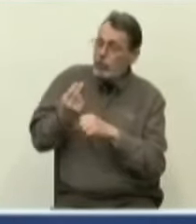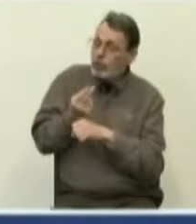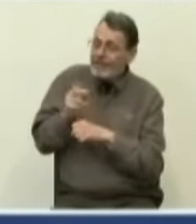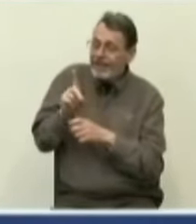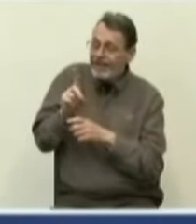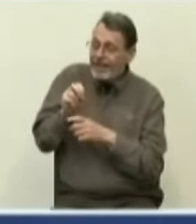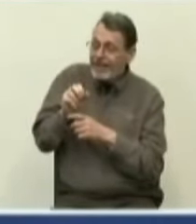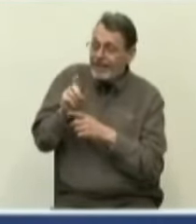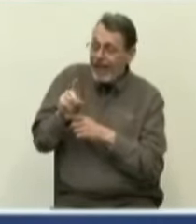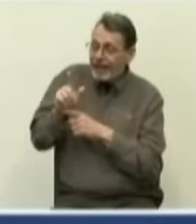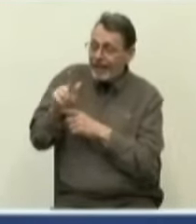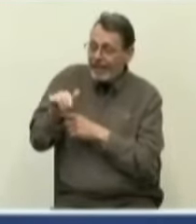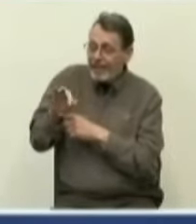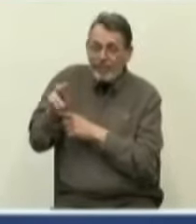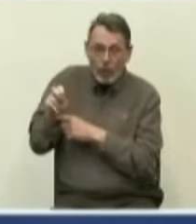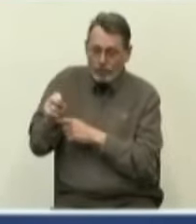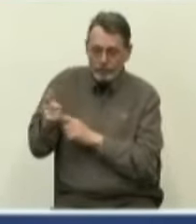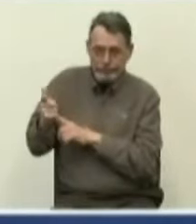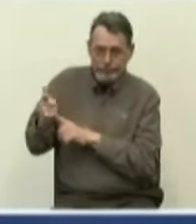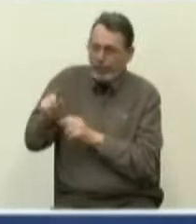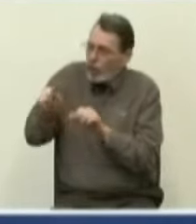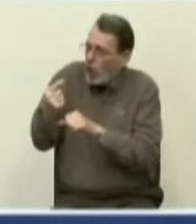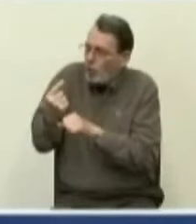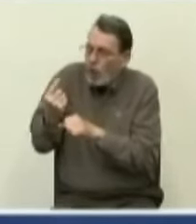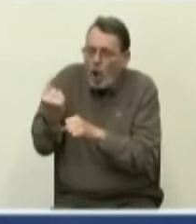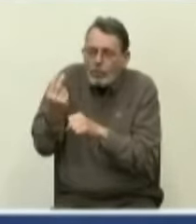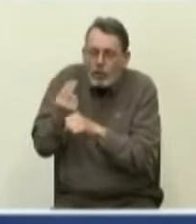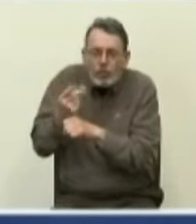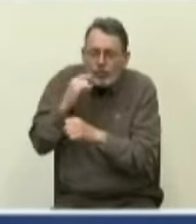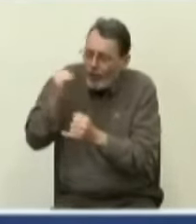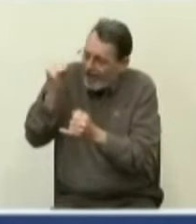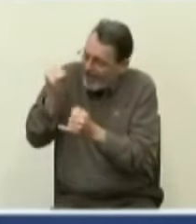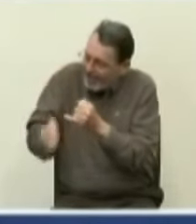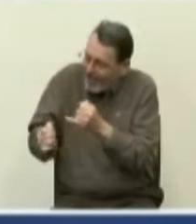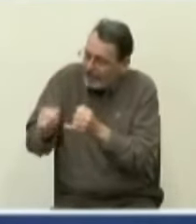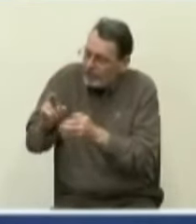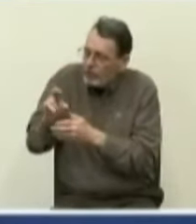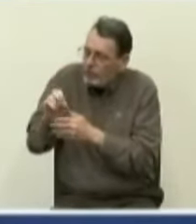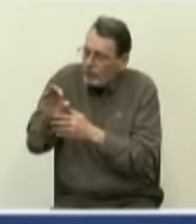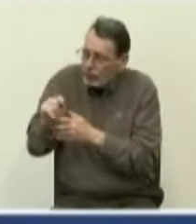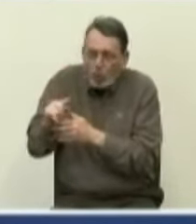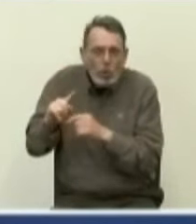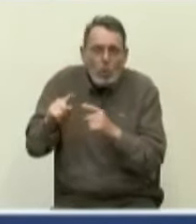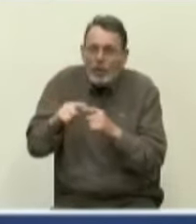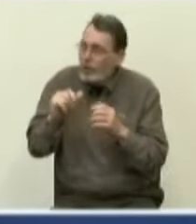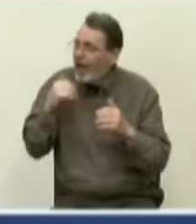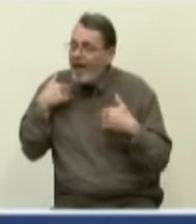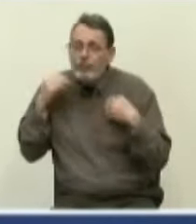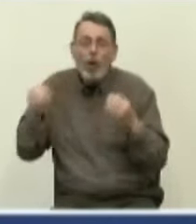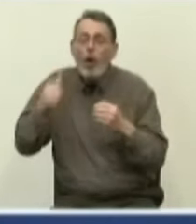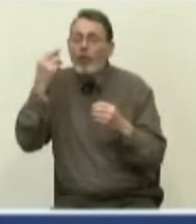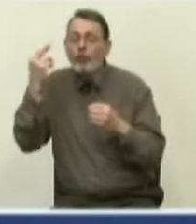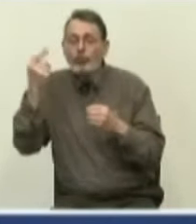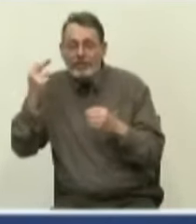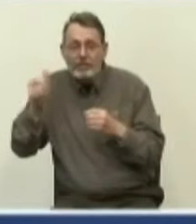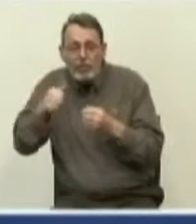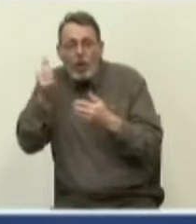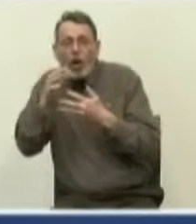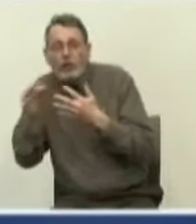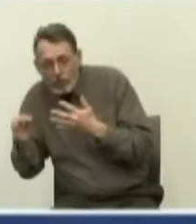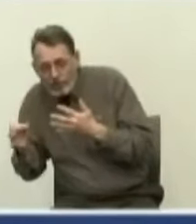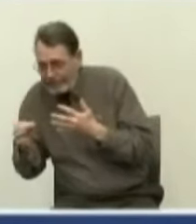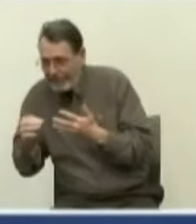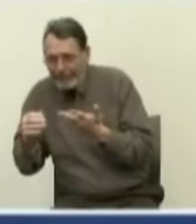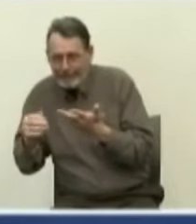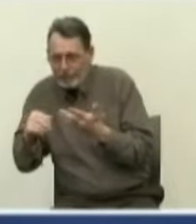a use of deadly force, which can only be used as a last resort when reasonable alternatives have been exhausted or are not feasible to